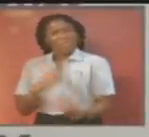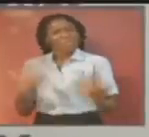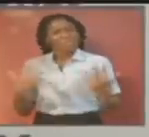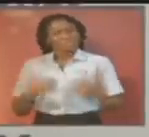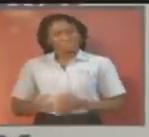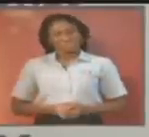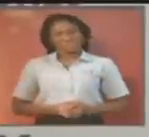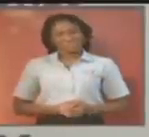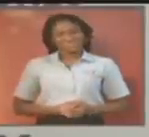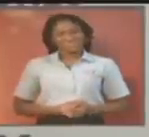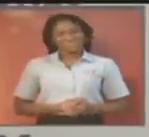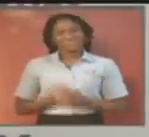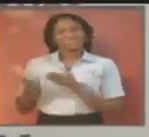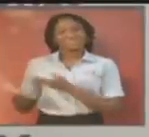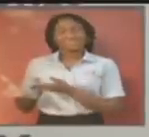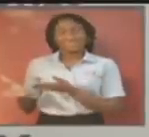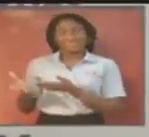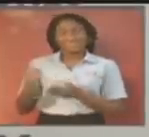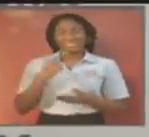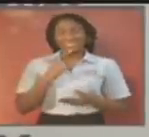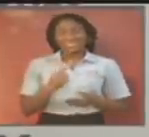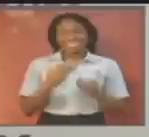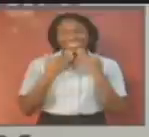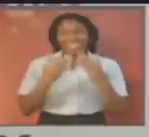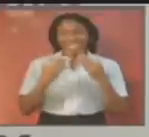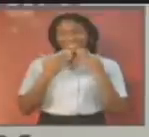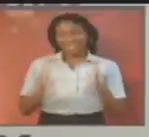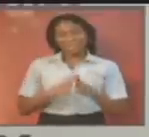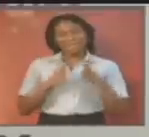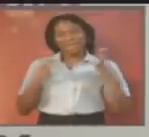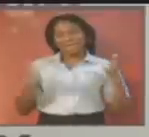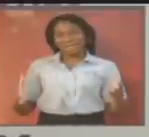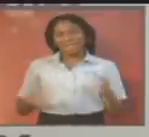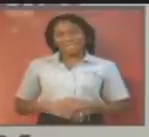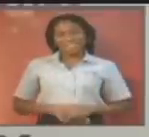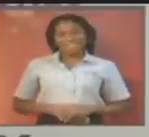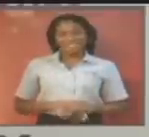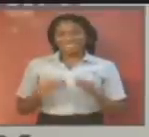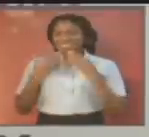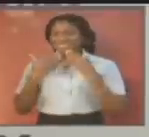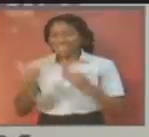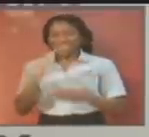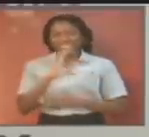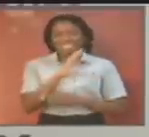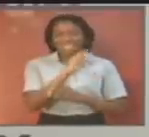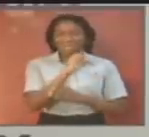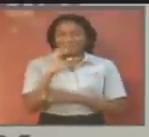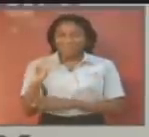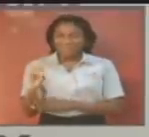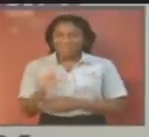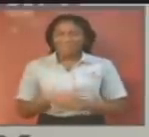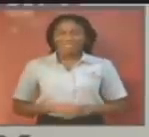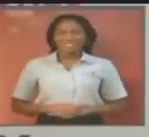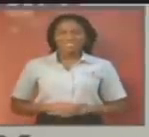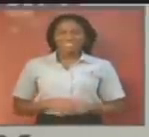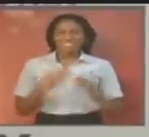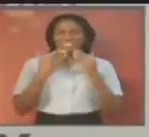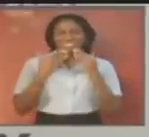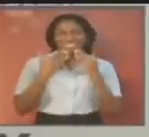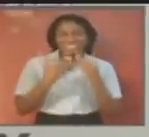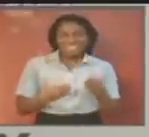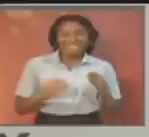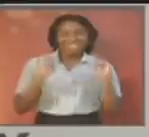Thank you very much, Ms. Alcantara, Dr. Roshan Parashram, our CMO, and of course, Professor